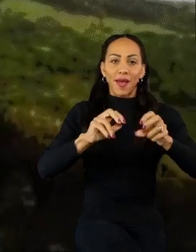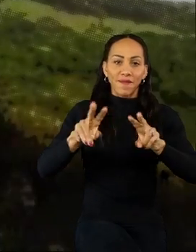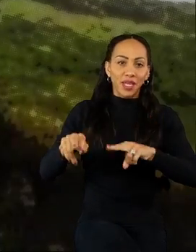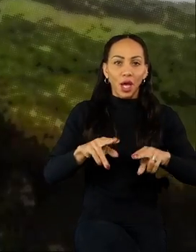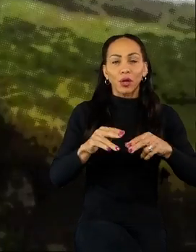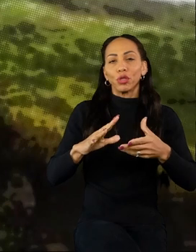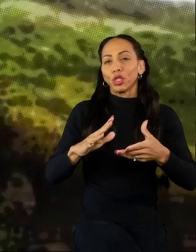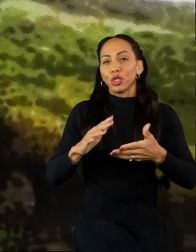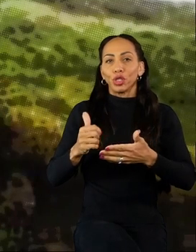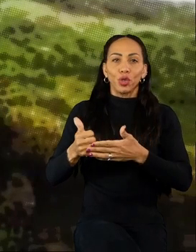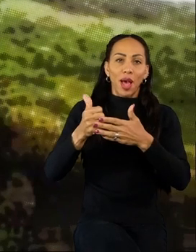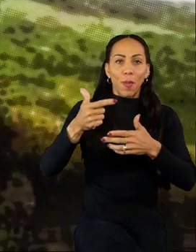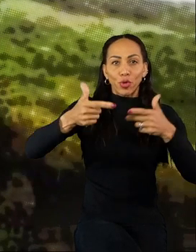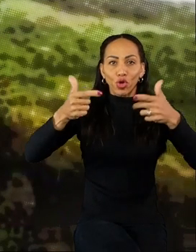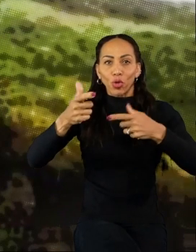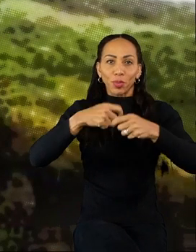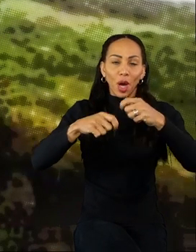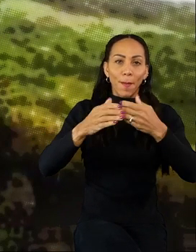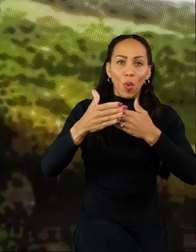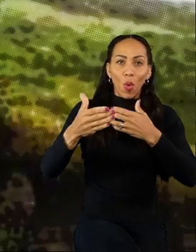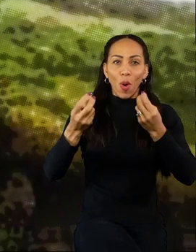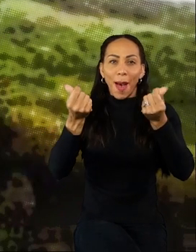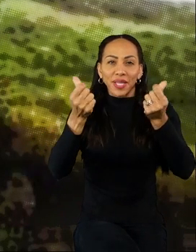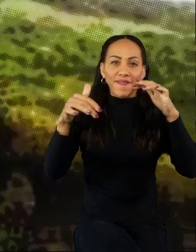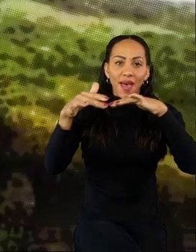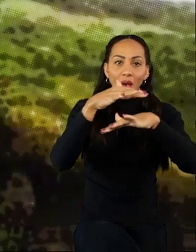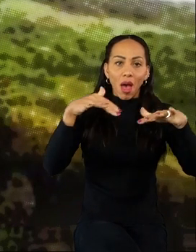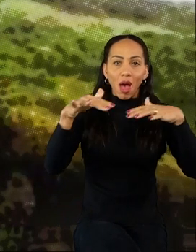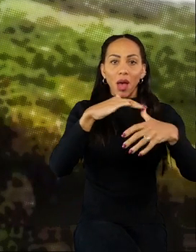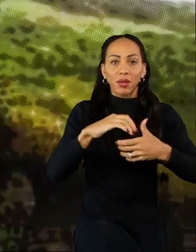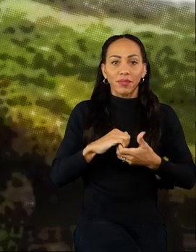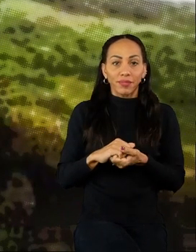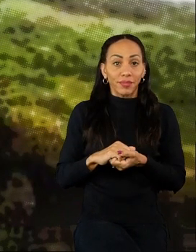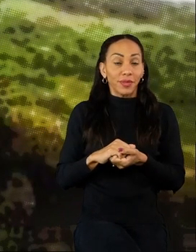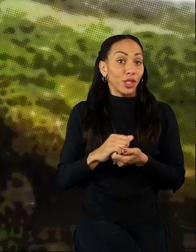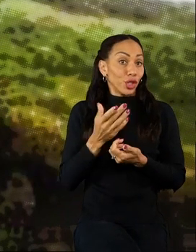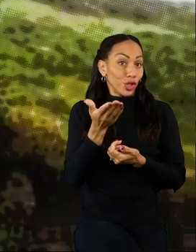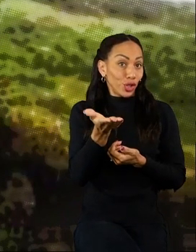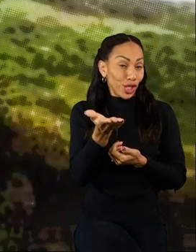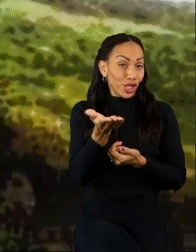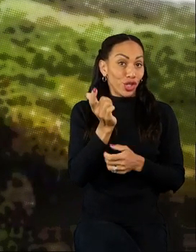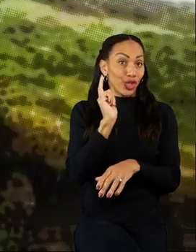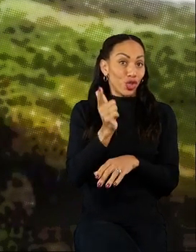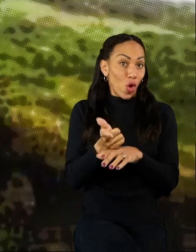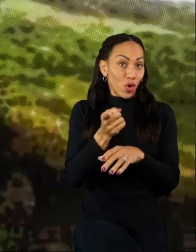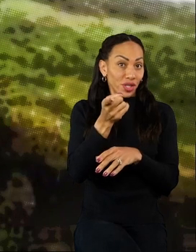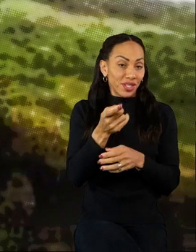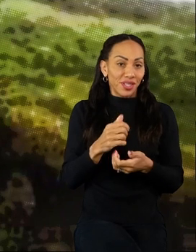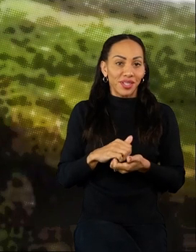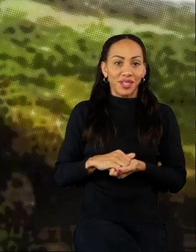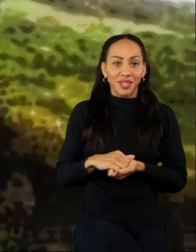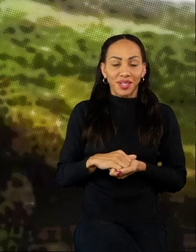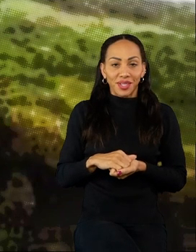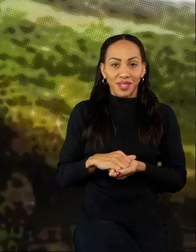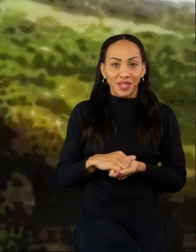You could equally hear a video shot that is not even involving any people. This is just another video shot to help the narrative. So it could be,